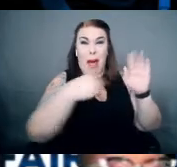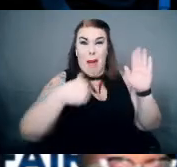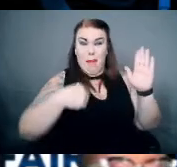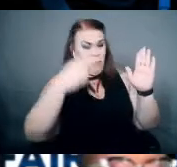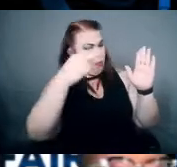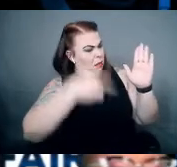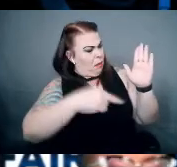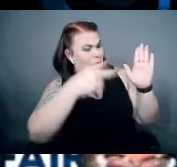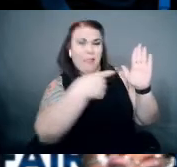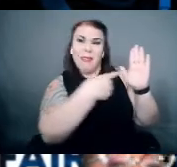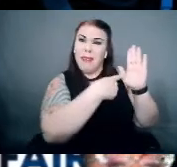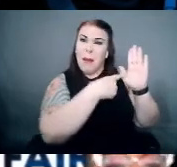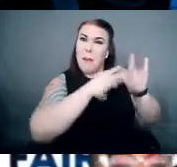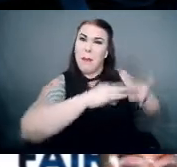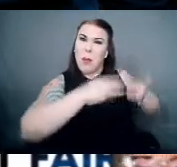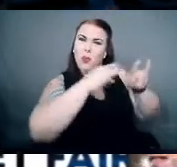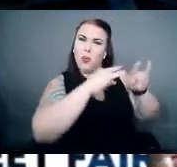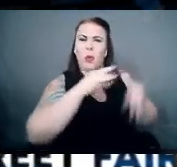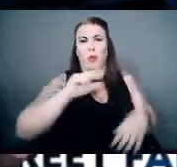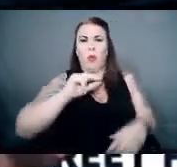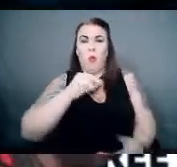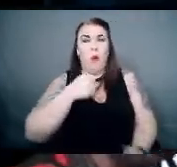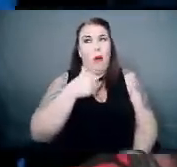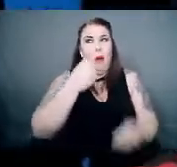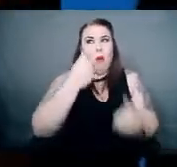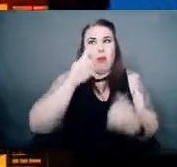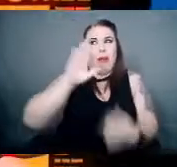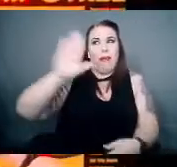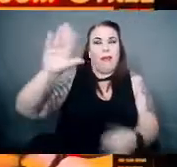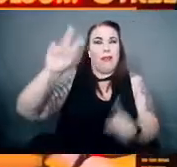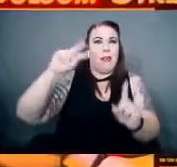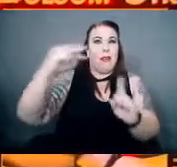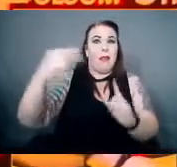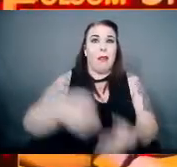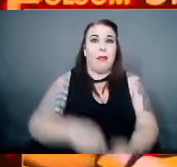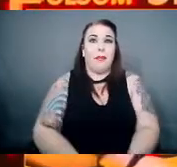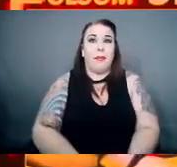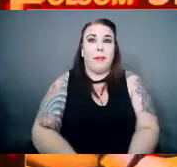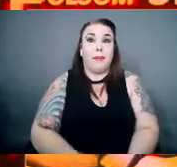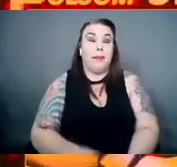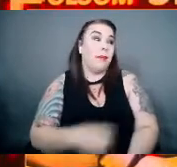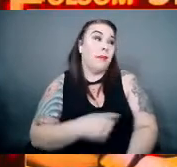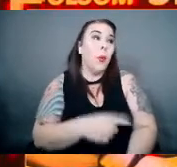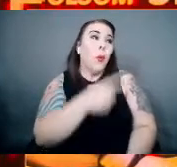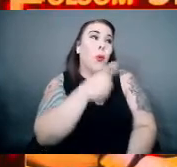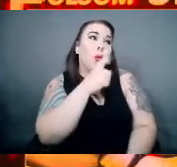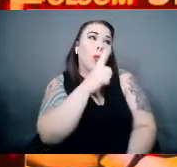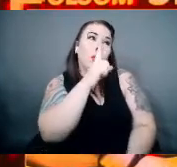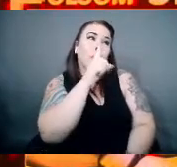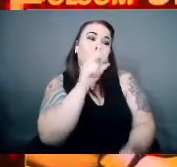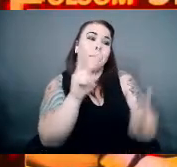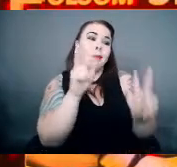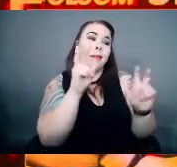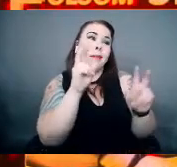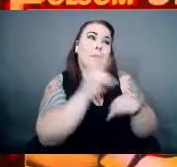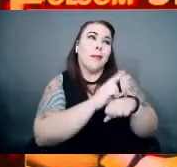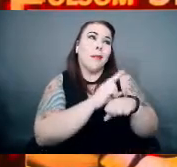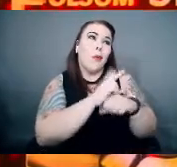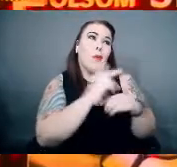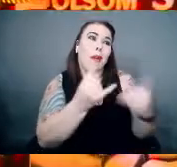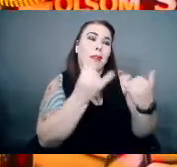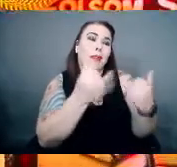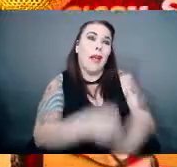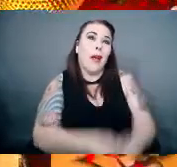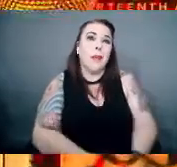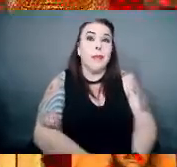that as that. I mean, who's really the snowflakes these days? There's just people coming at a different angle. Of